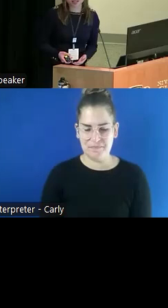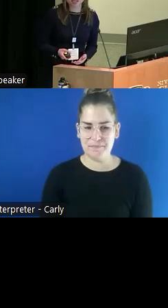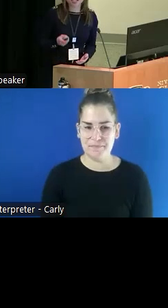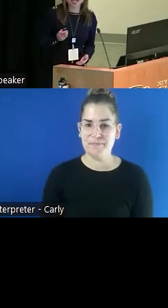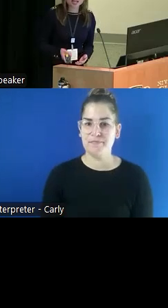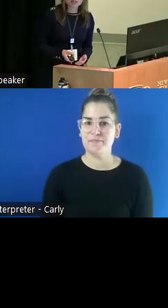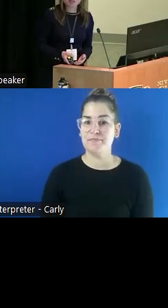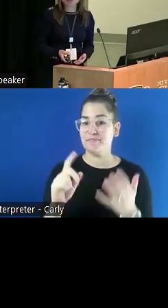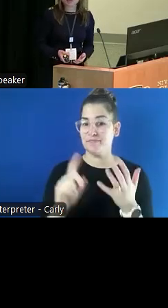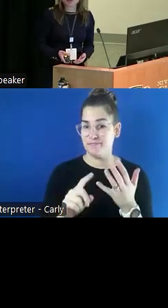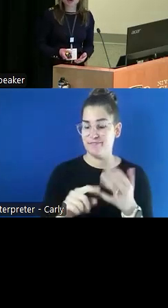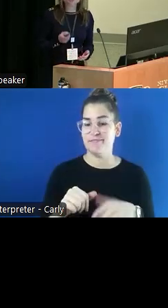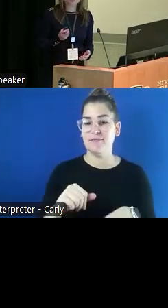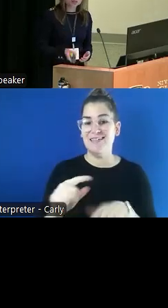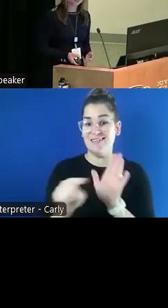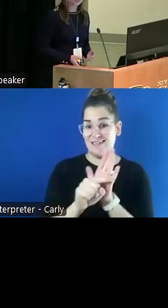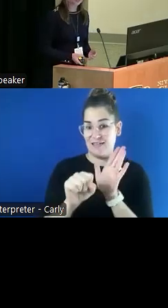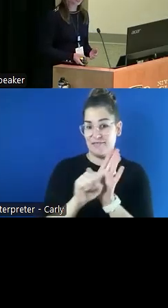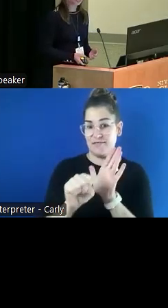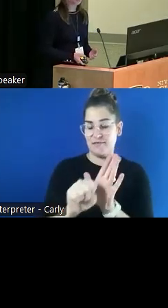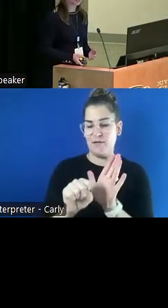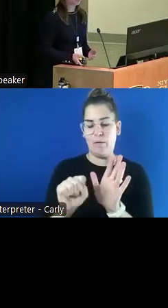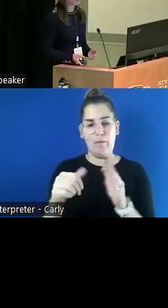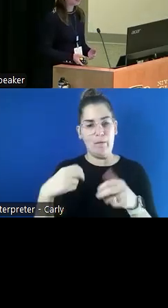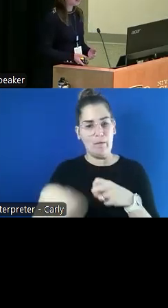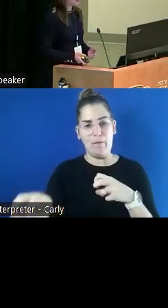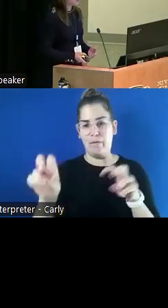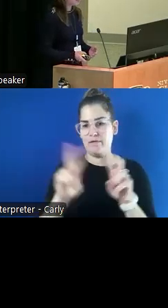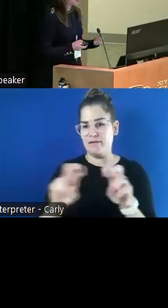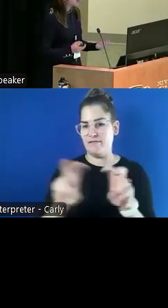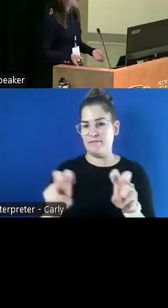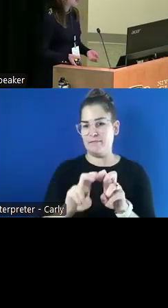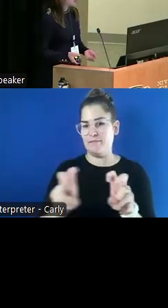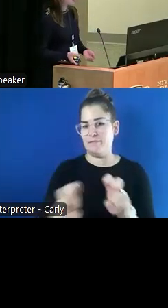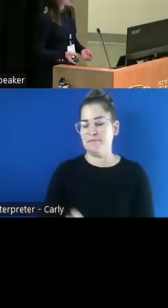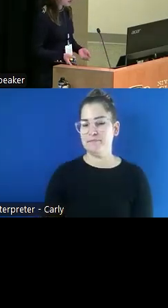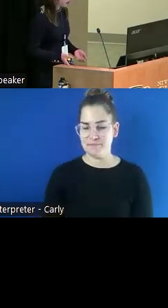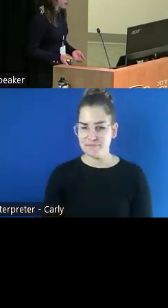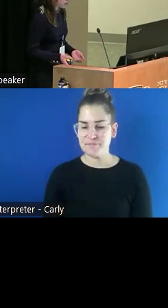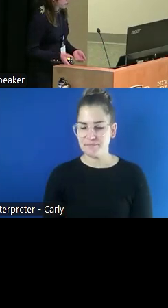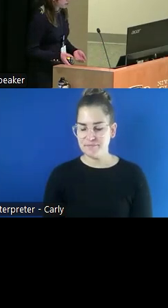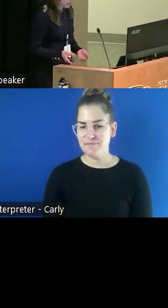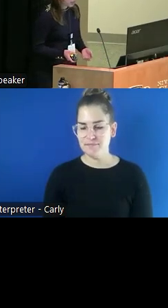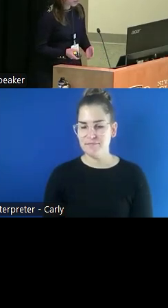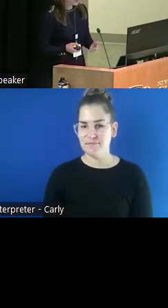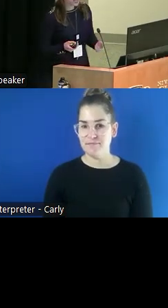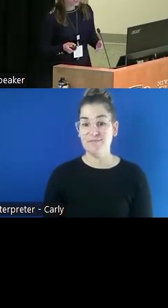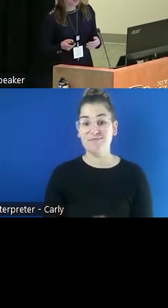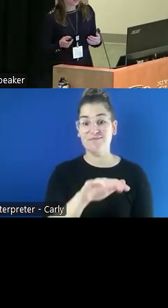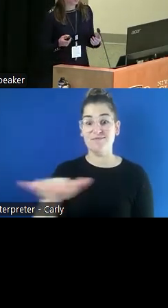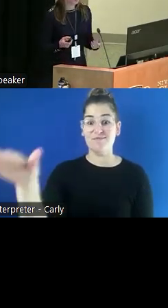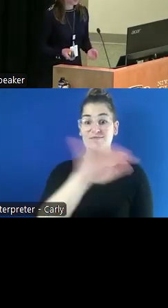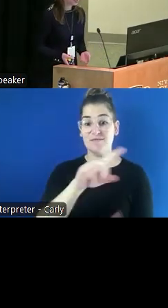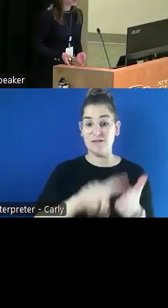Second, negative symptoms are difficult to assess for. The clinical interviews out there, they rely